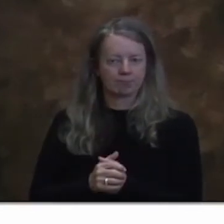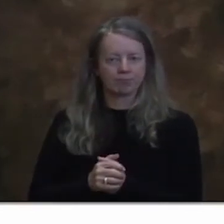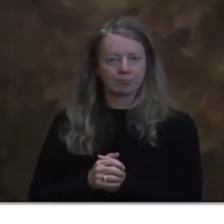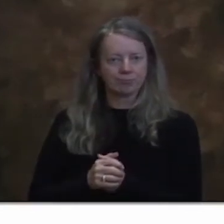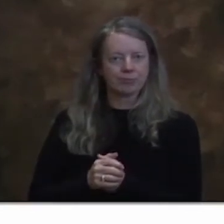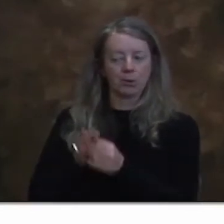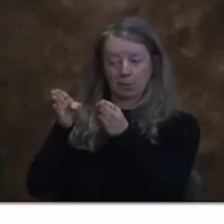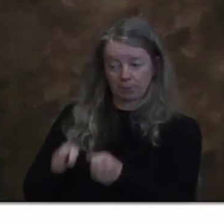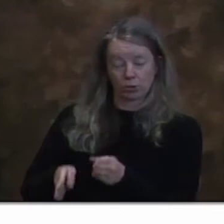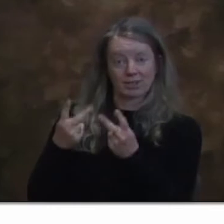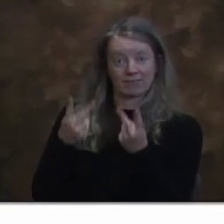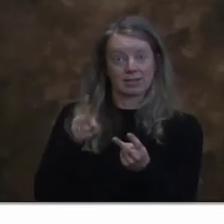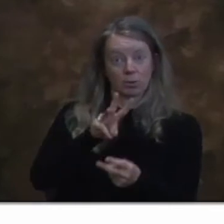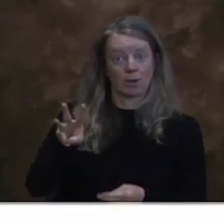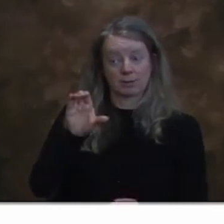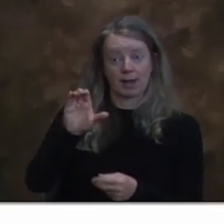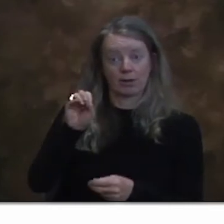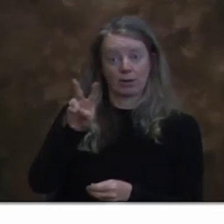Individuals can visit